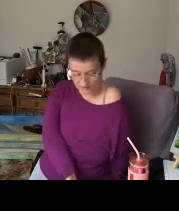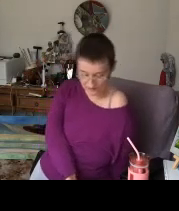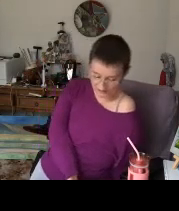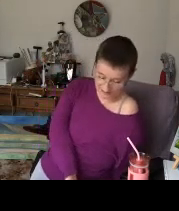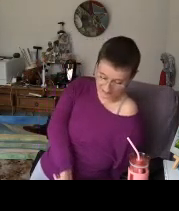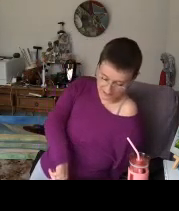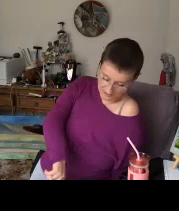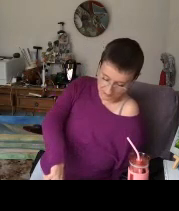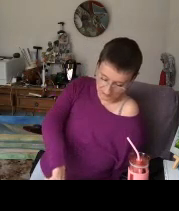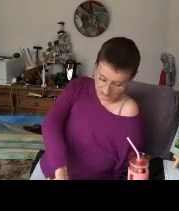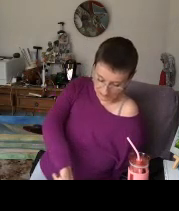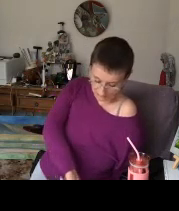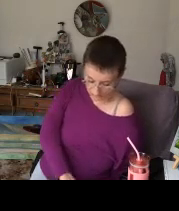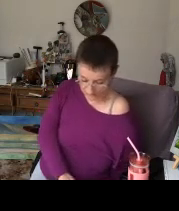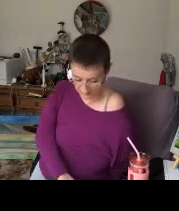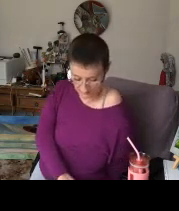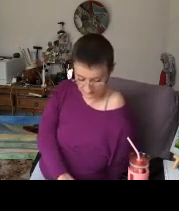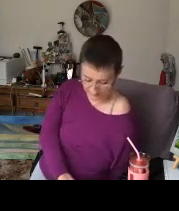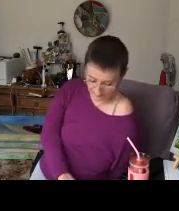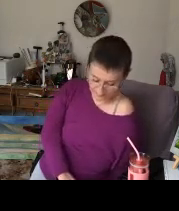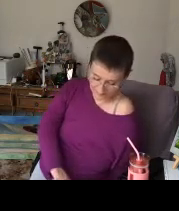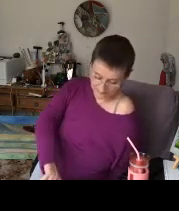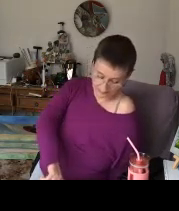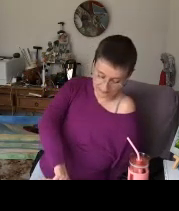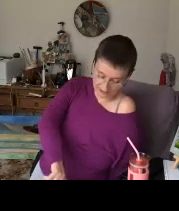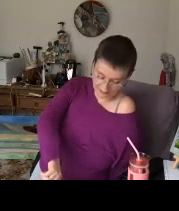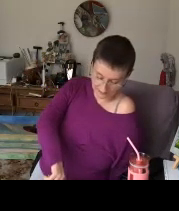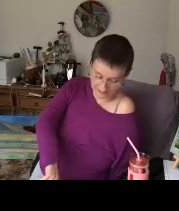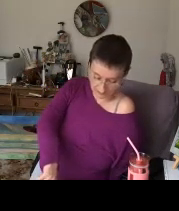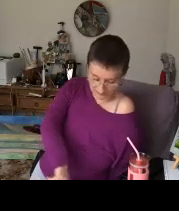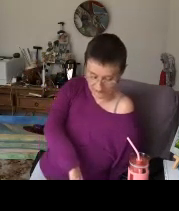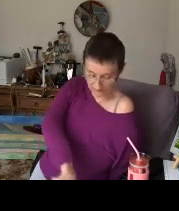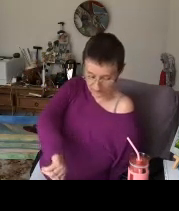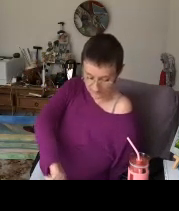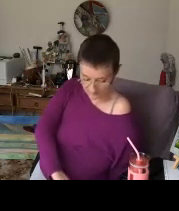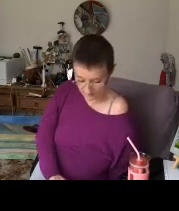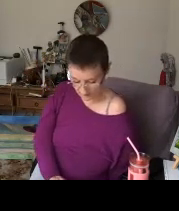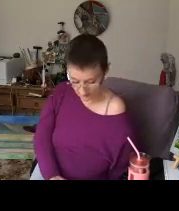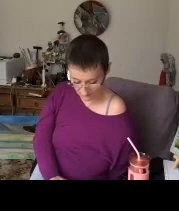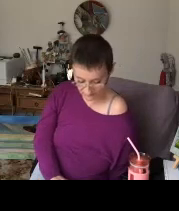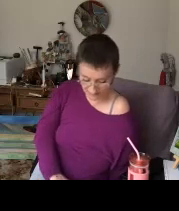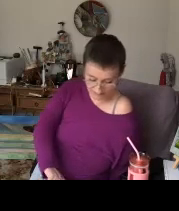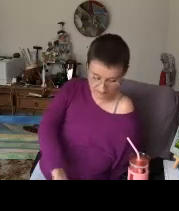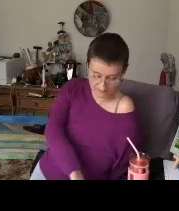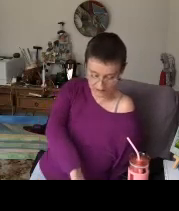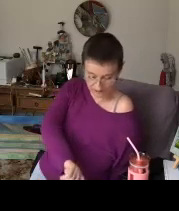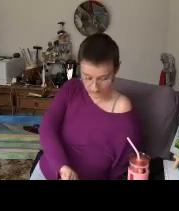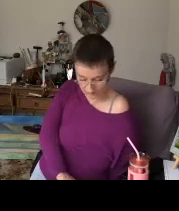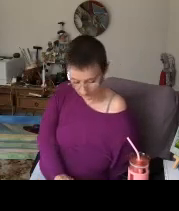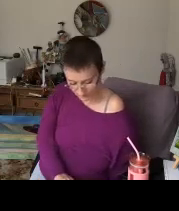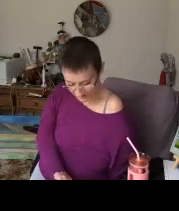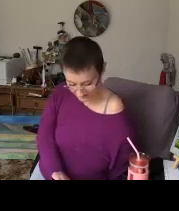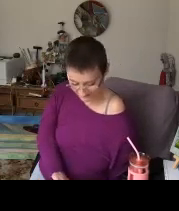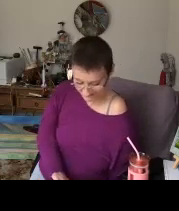the audience is there watching the portrait unveil, and we're having a massive big conversation. Everybody's